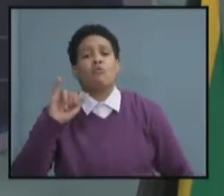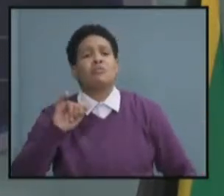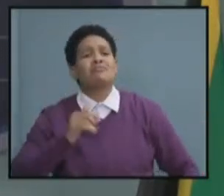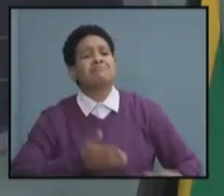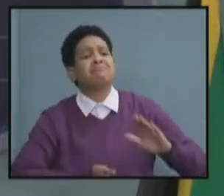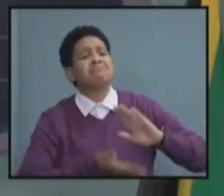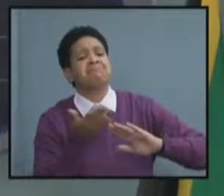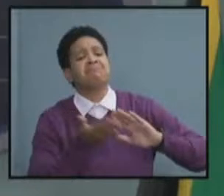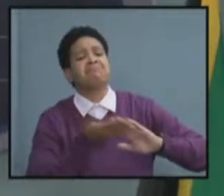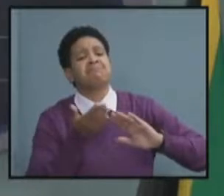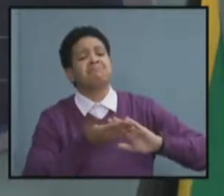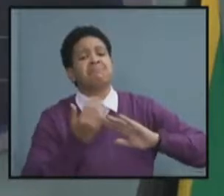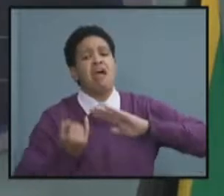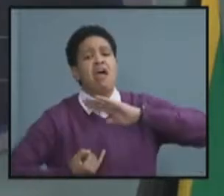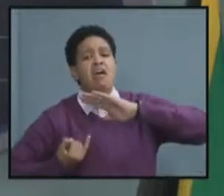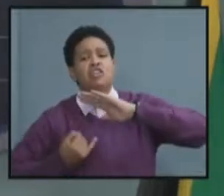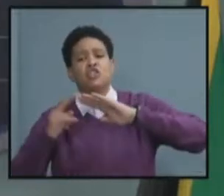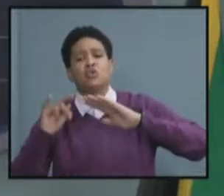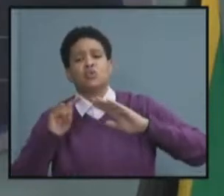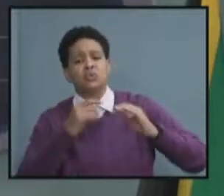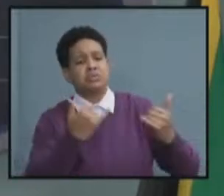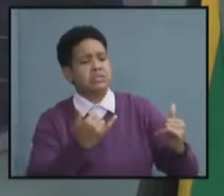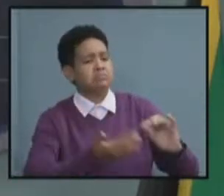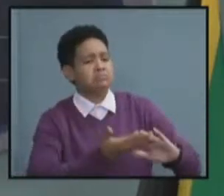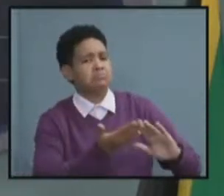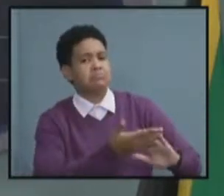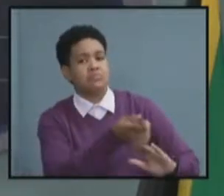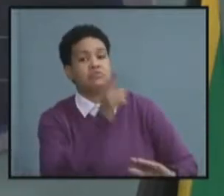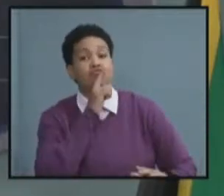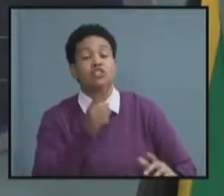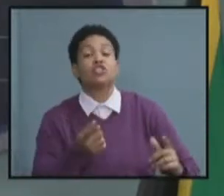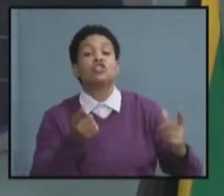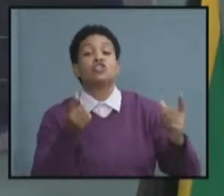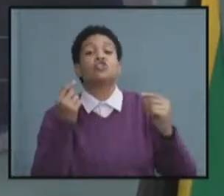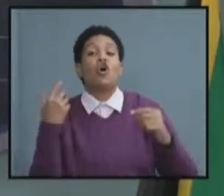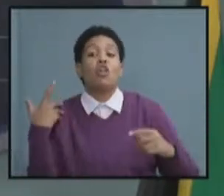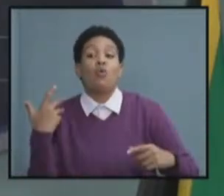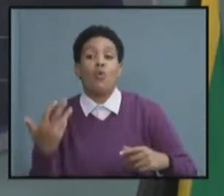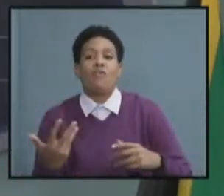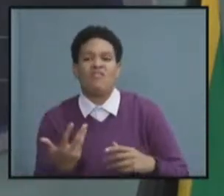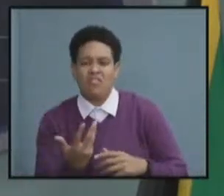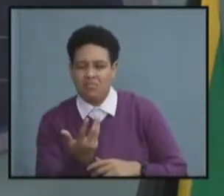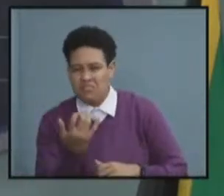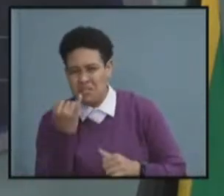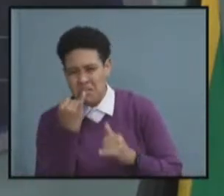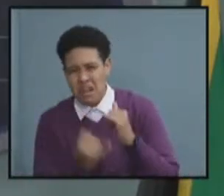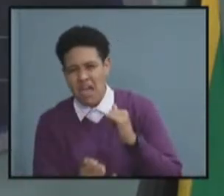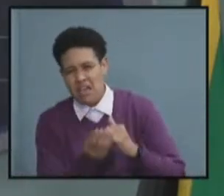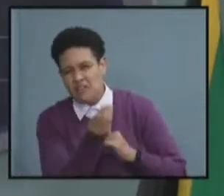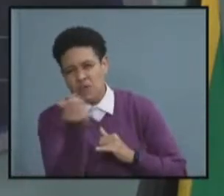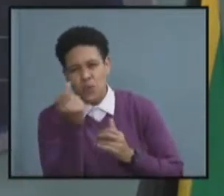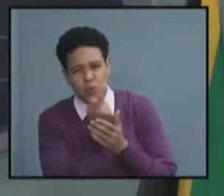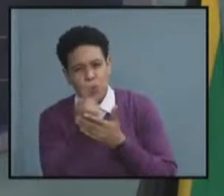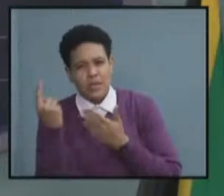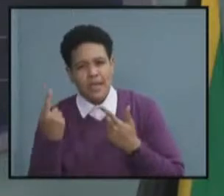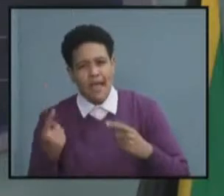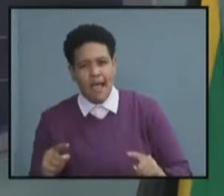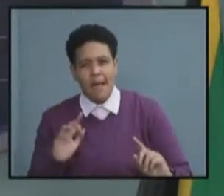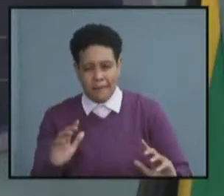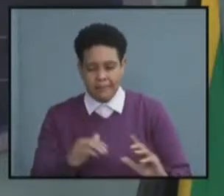running isolation units. That was done over the last couple of